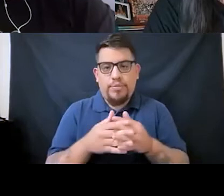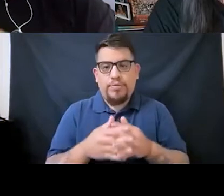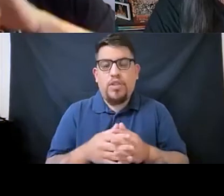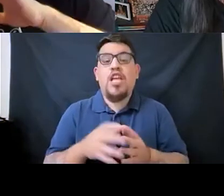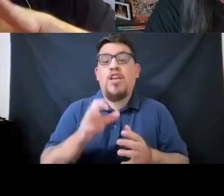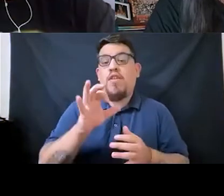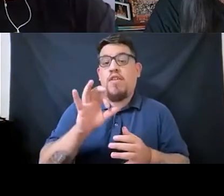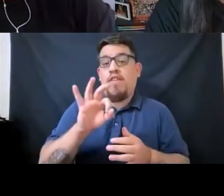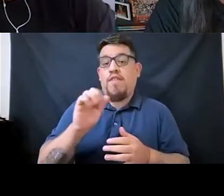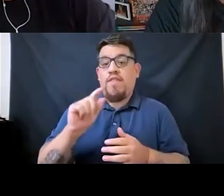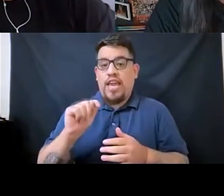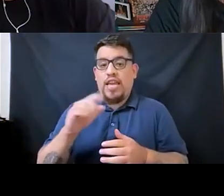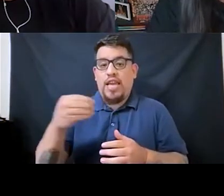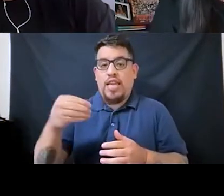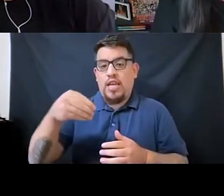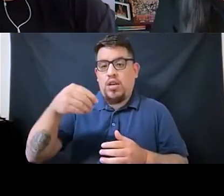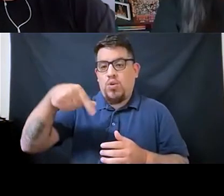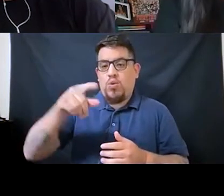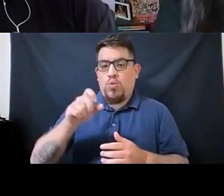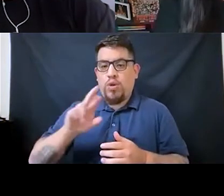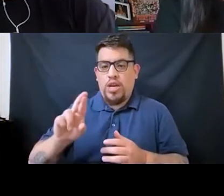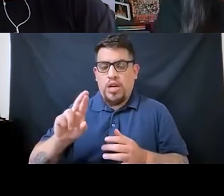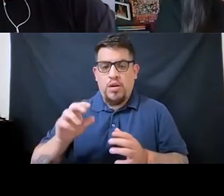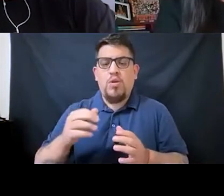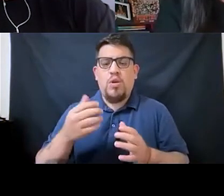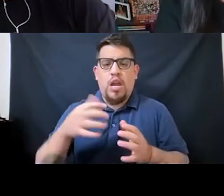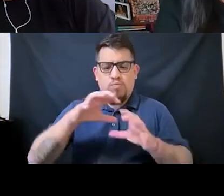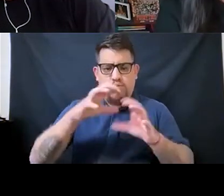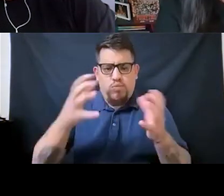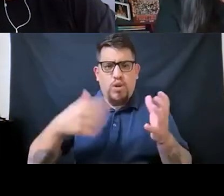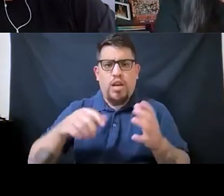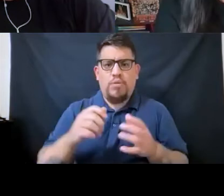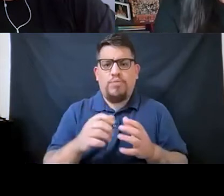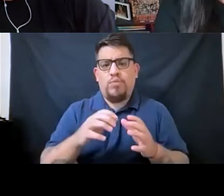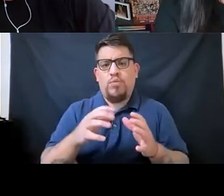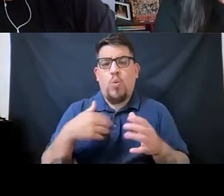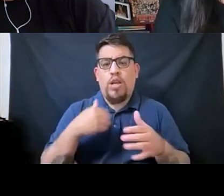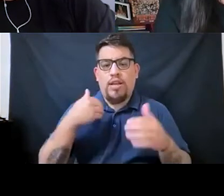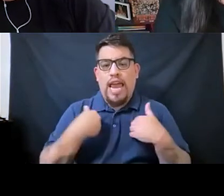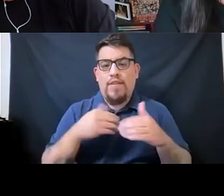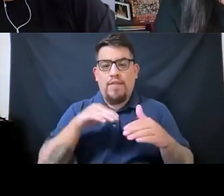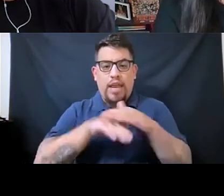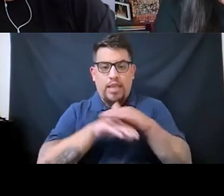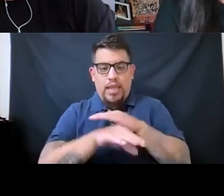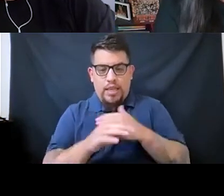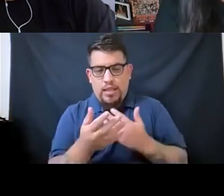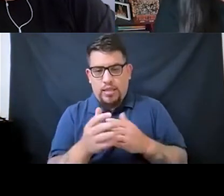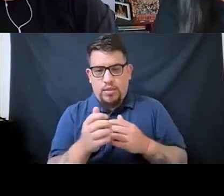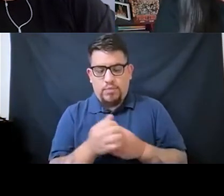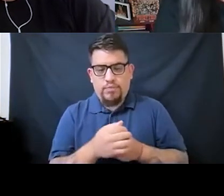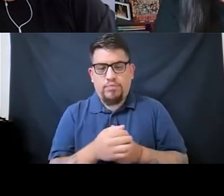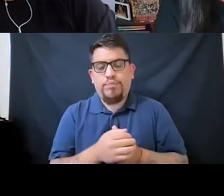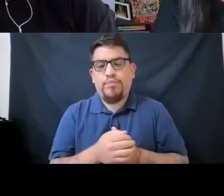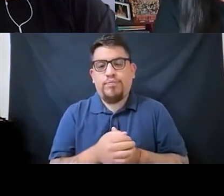all over the world. We wanted them to have access to it. So that was really exciting for us to be able to have it all out at the same time